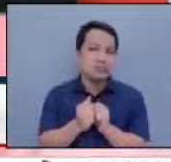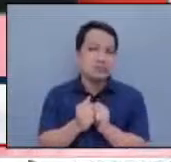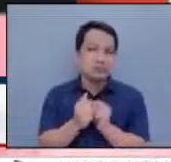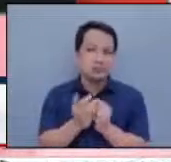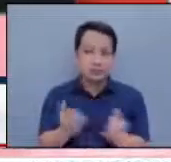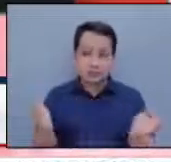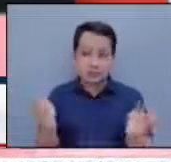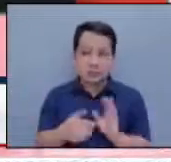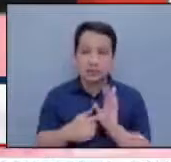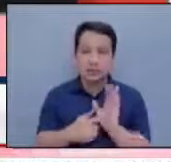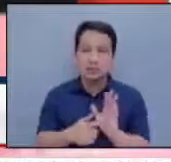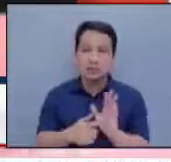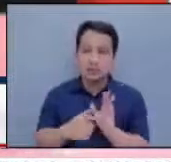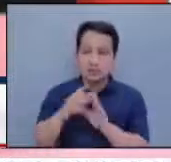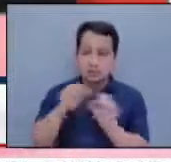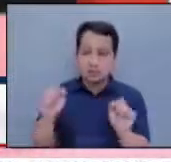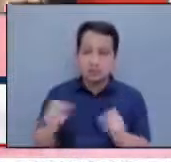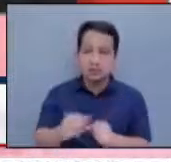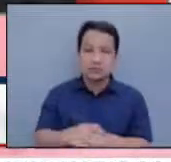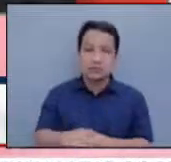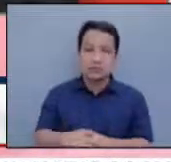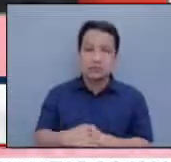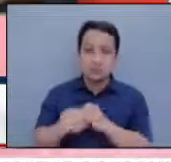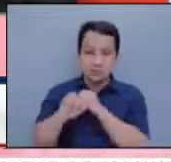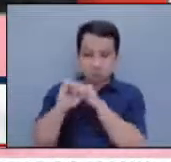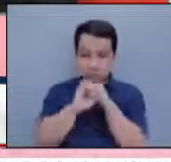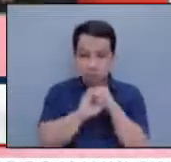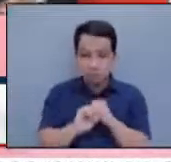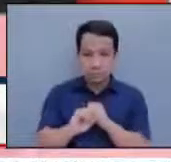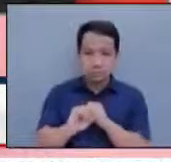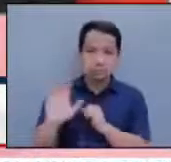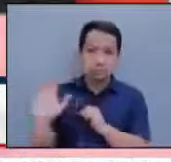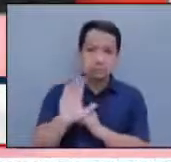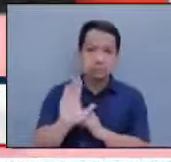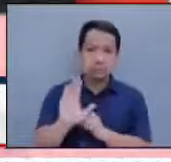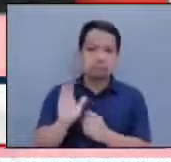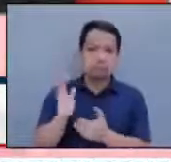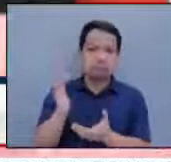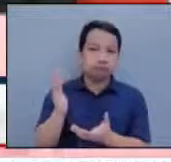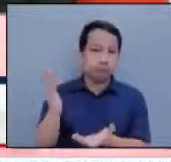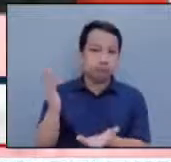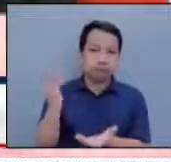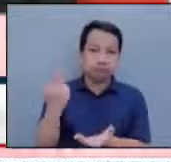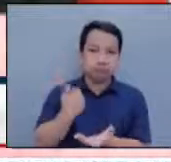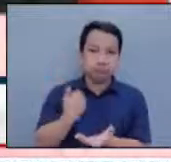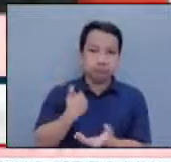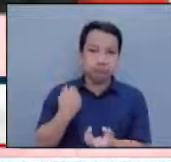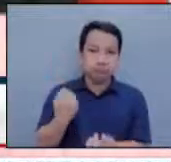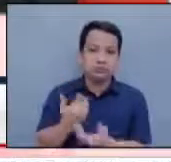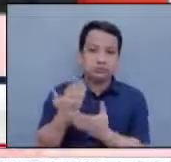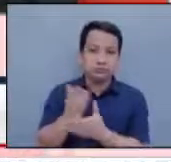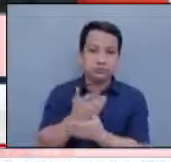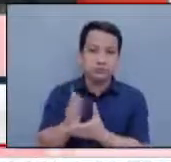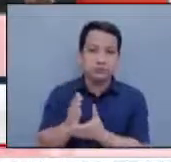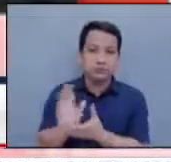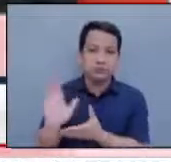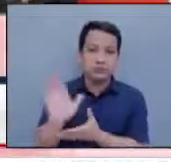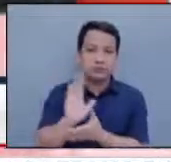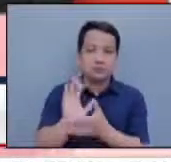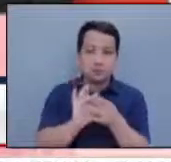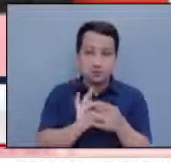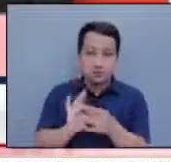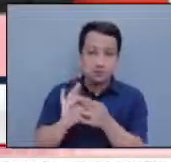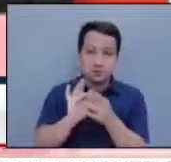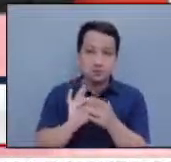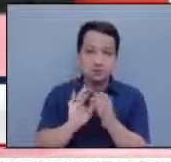these awardees wherein they could promote their brands themselves, and that will inspire growth and cooperation and